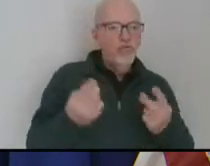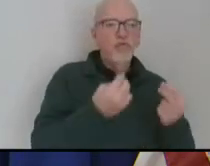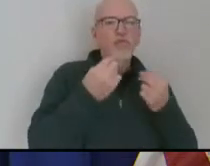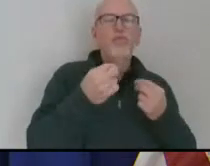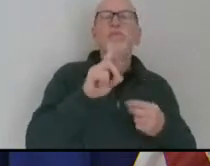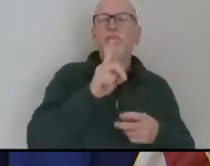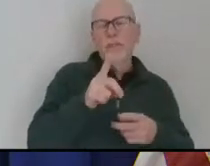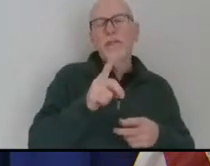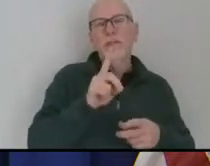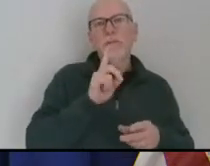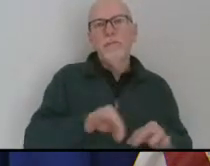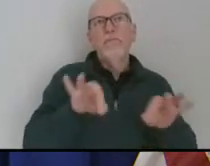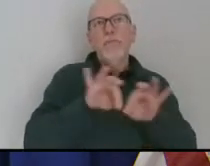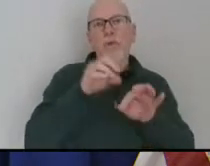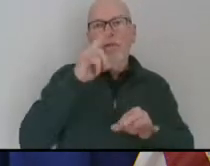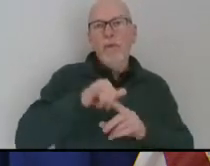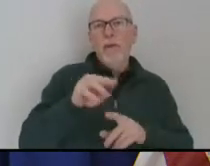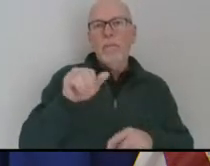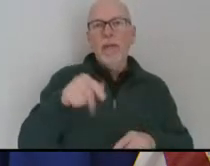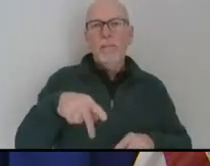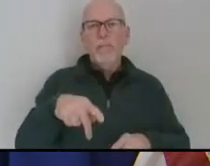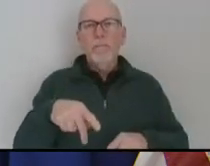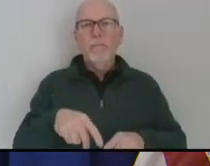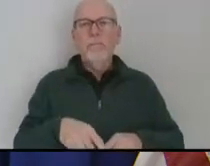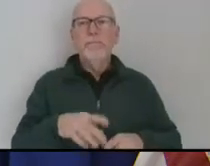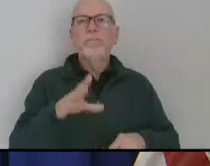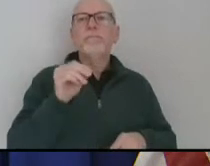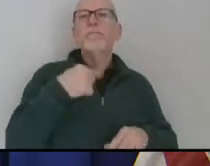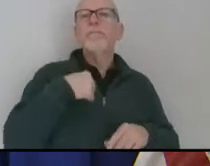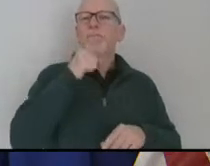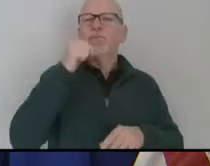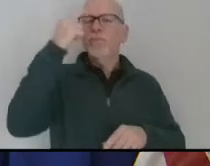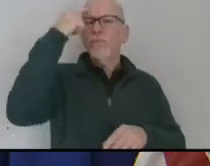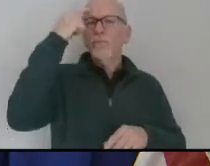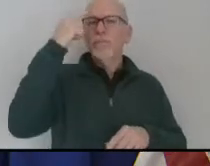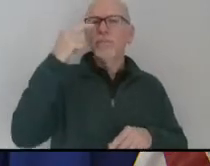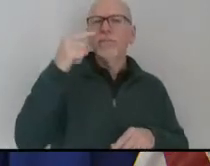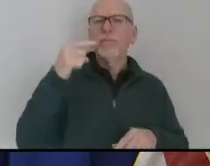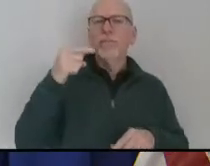this map looks like as well. And I don't think it's of